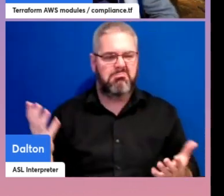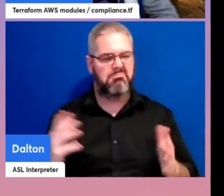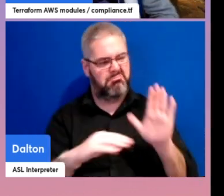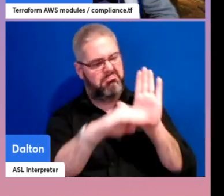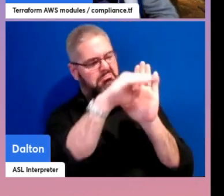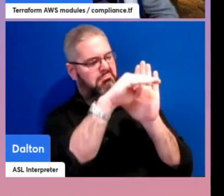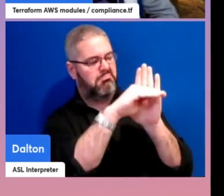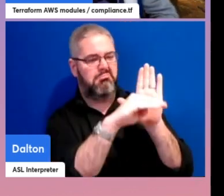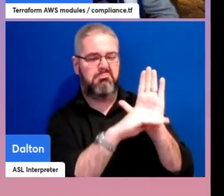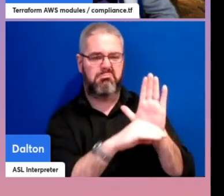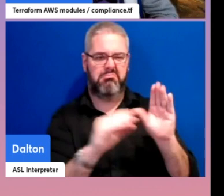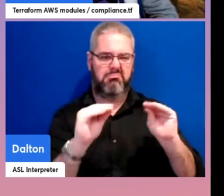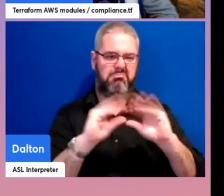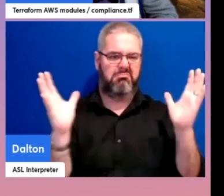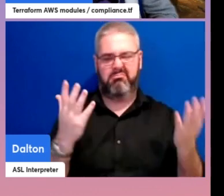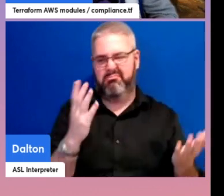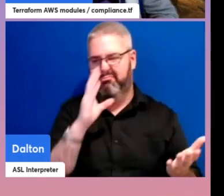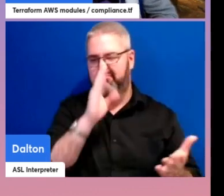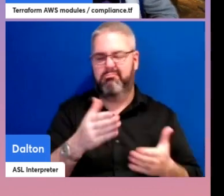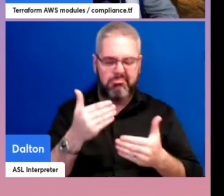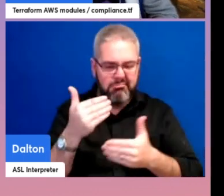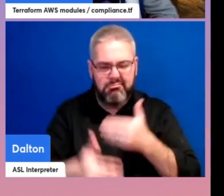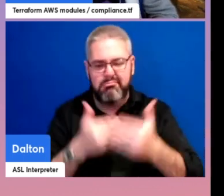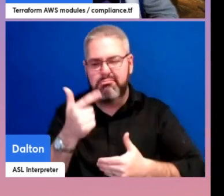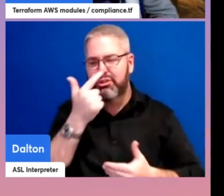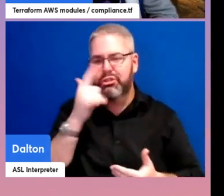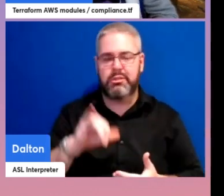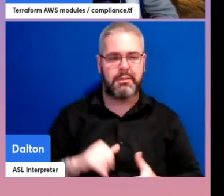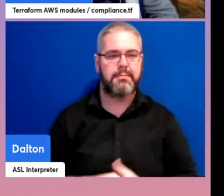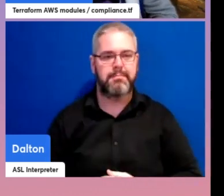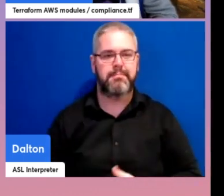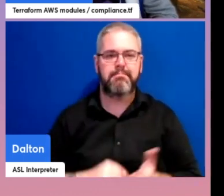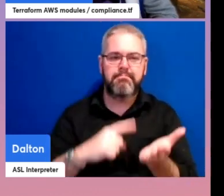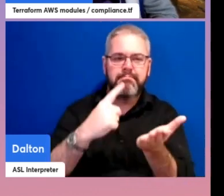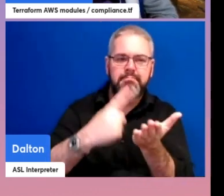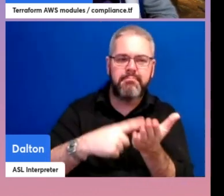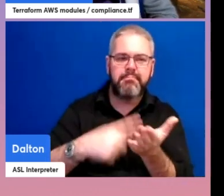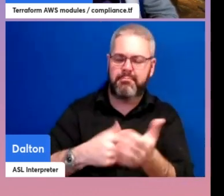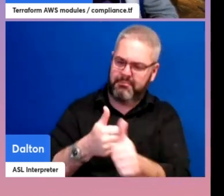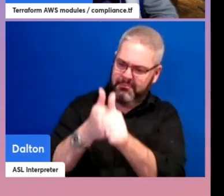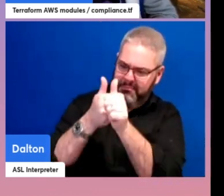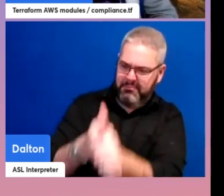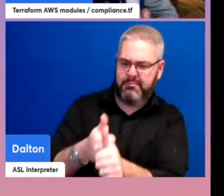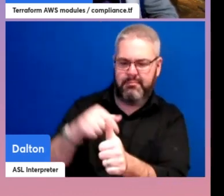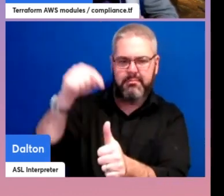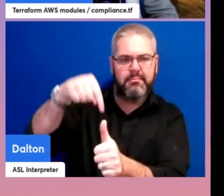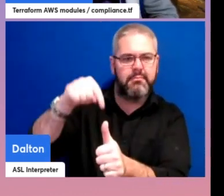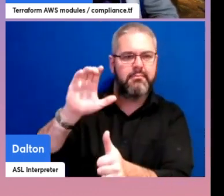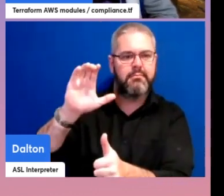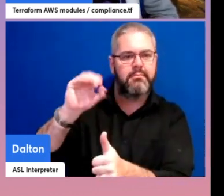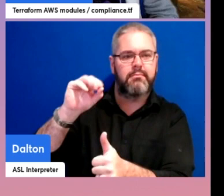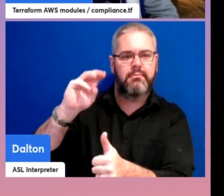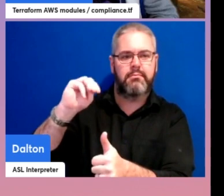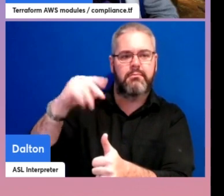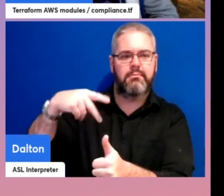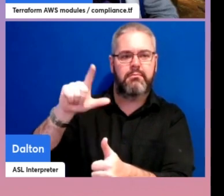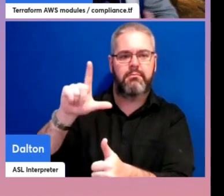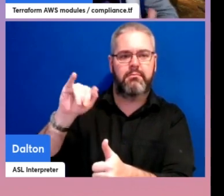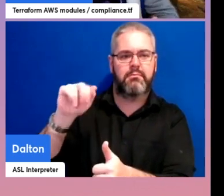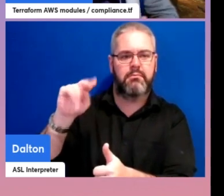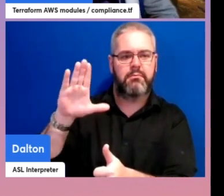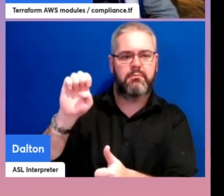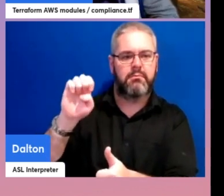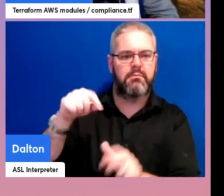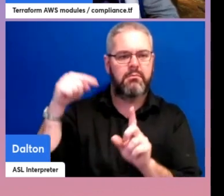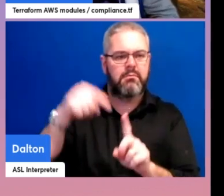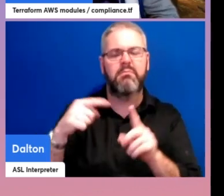And I wanted to talk about compliance, and I want to start with just explaining what